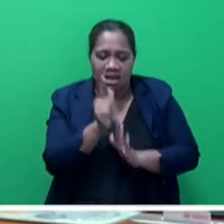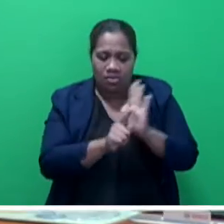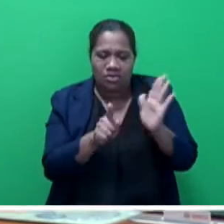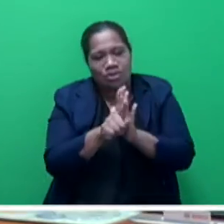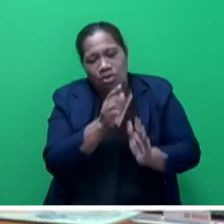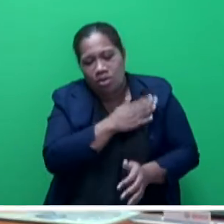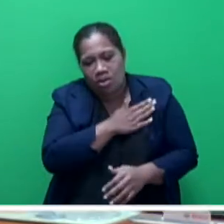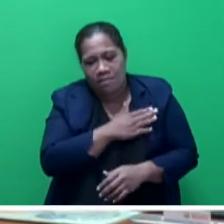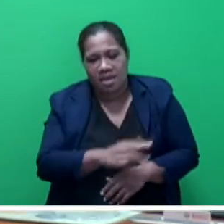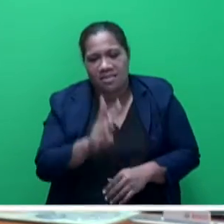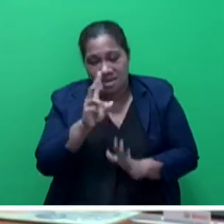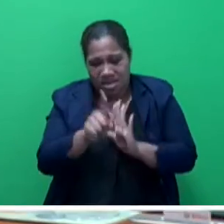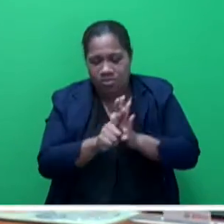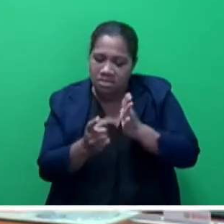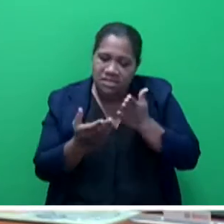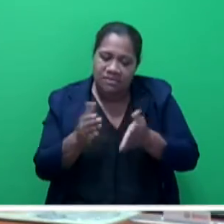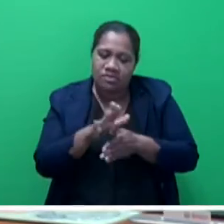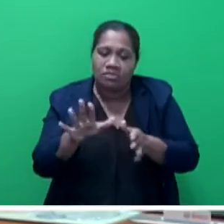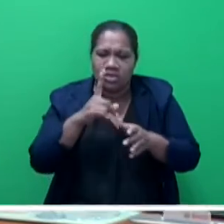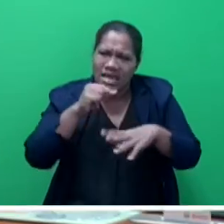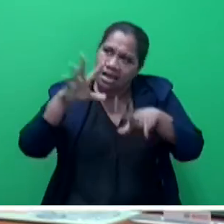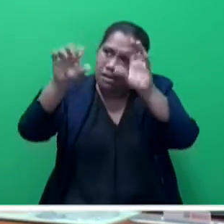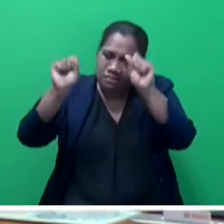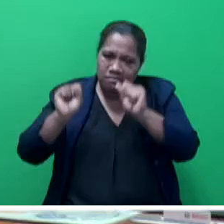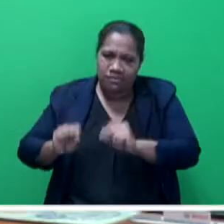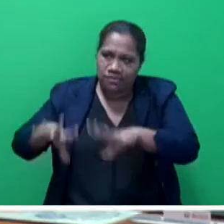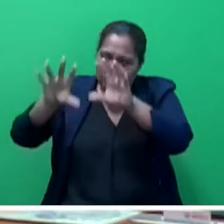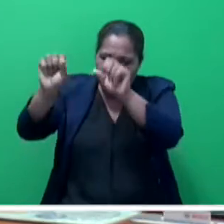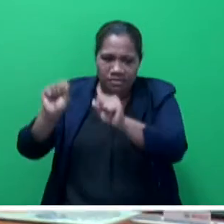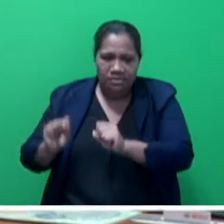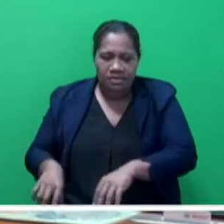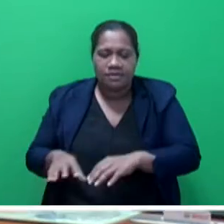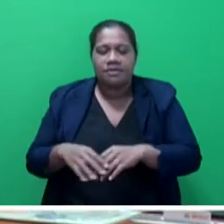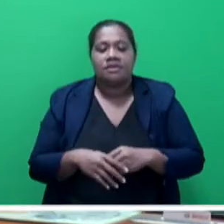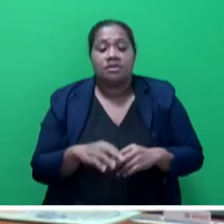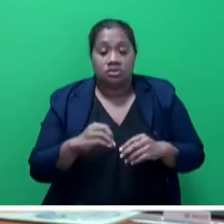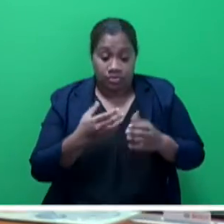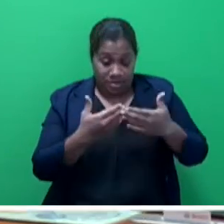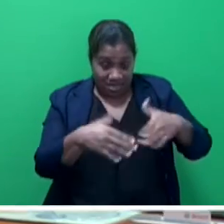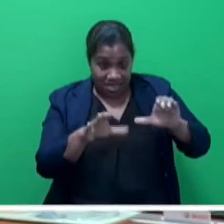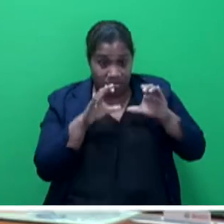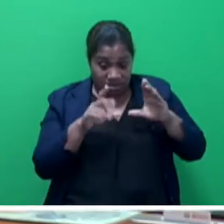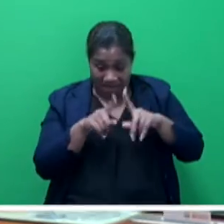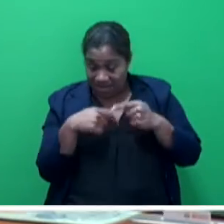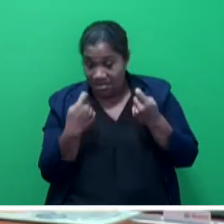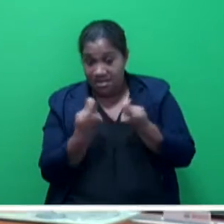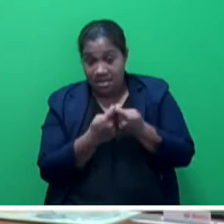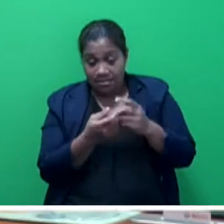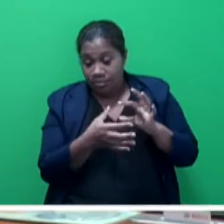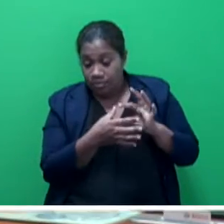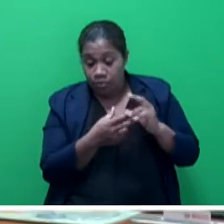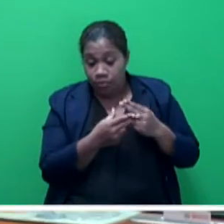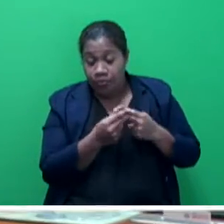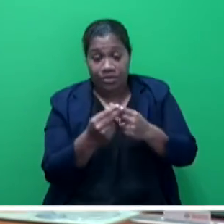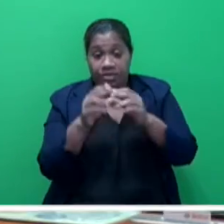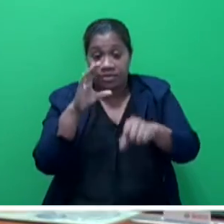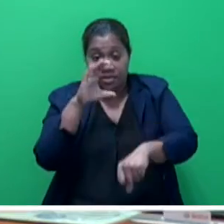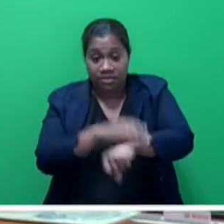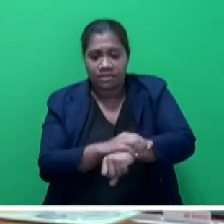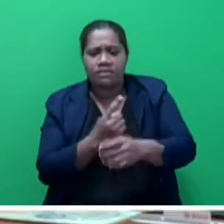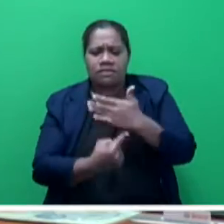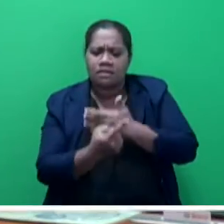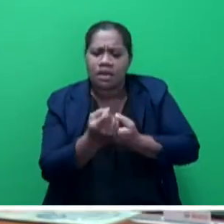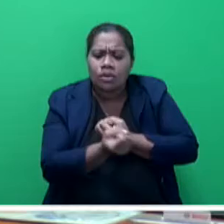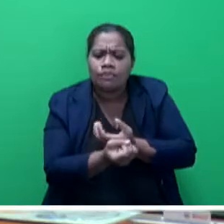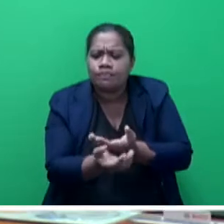structure. Mr. Speaker, sir, the Council's enforcement team, together with police, issued the notices